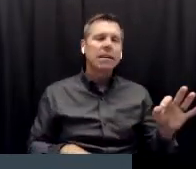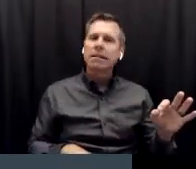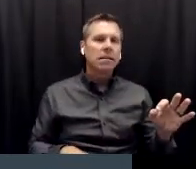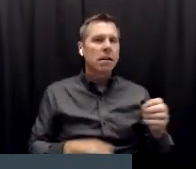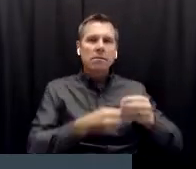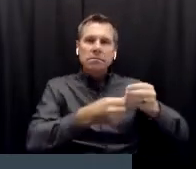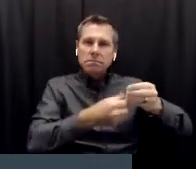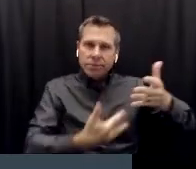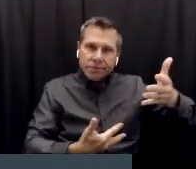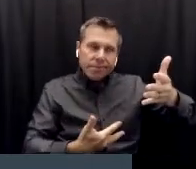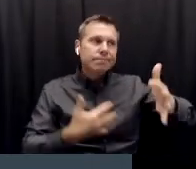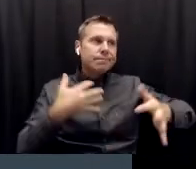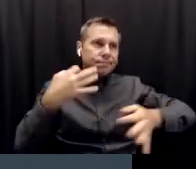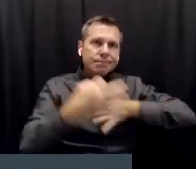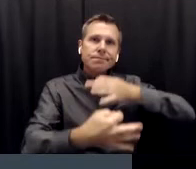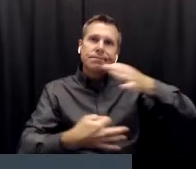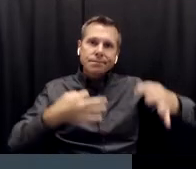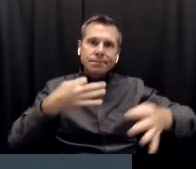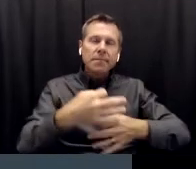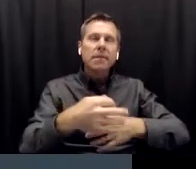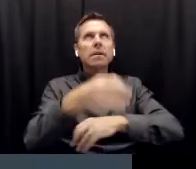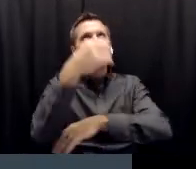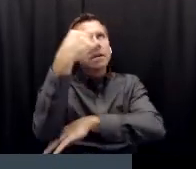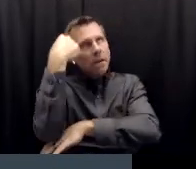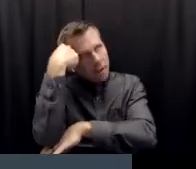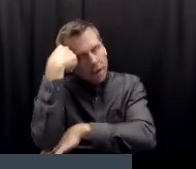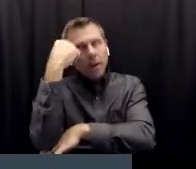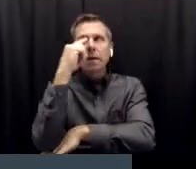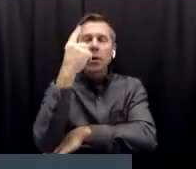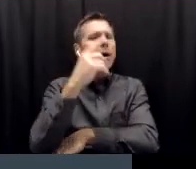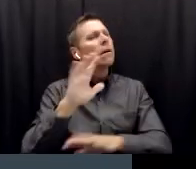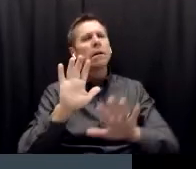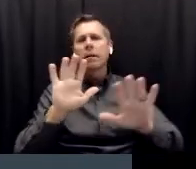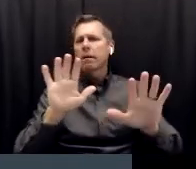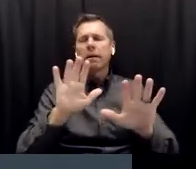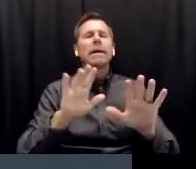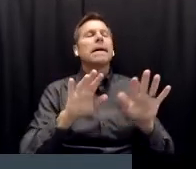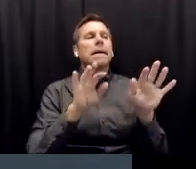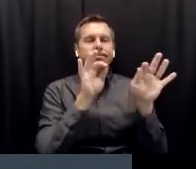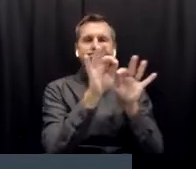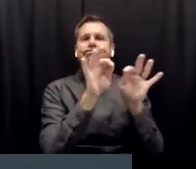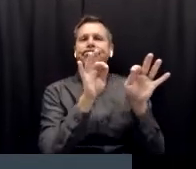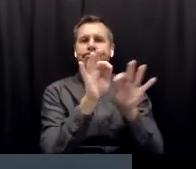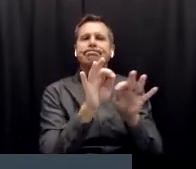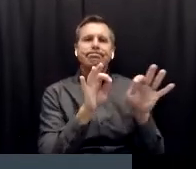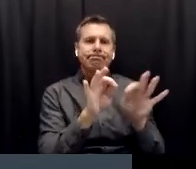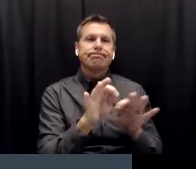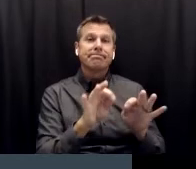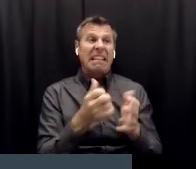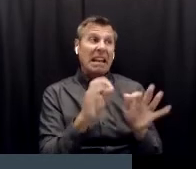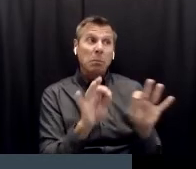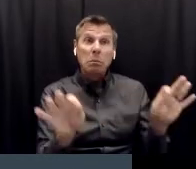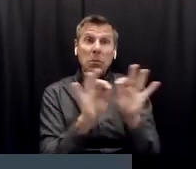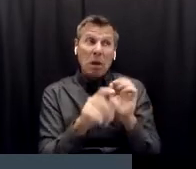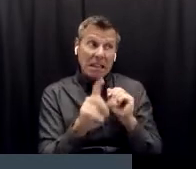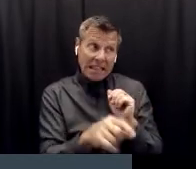information. So remember to make sure that everyone is aware of their roles and responsibilities, any pertinent information that they might